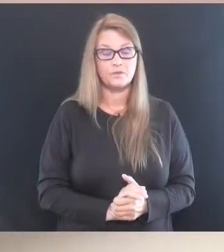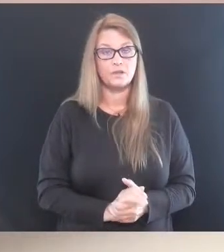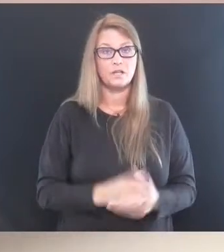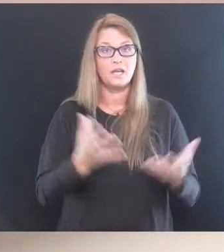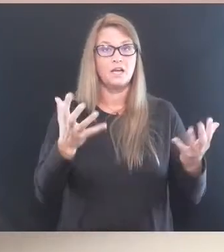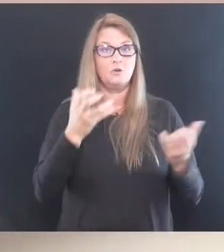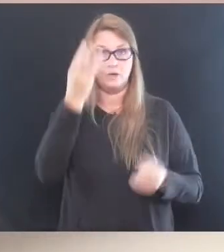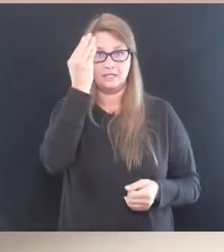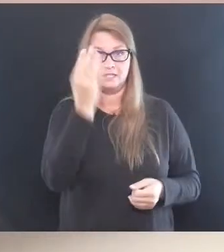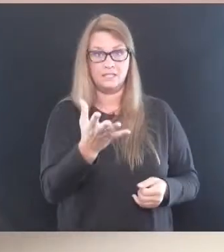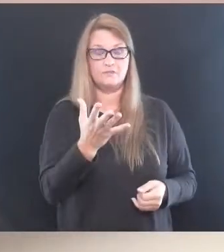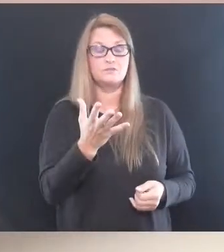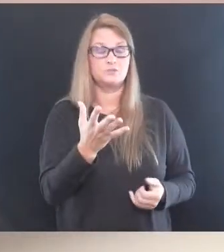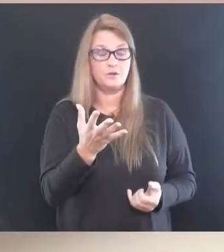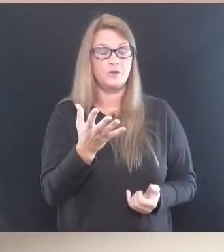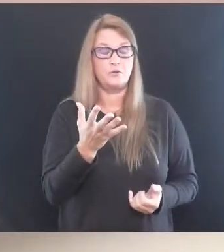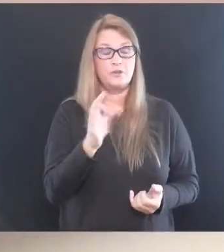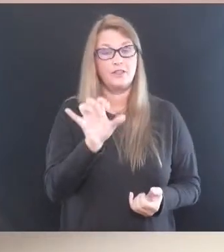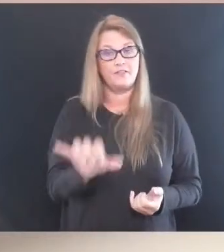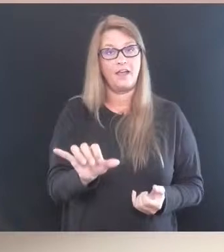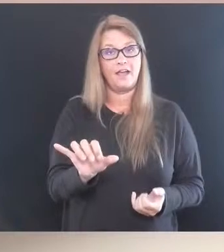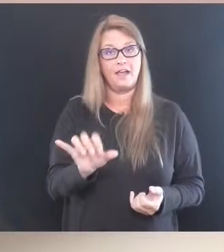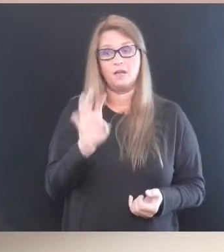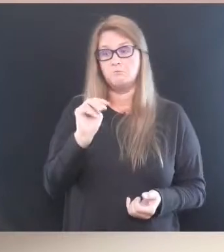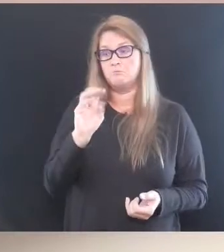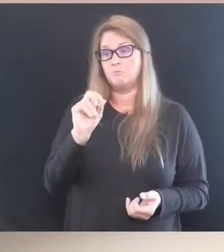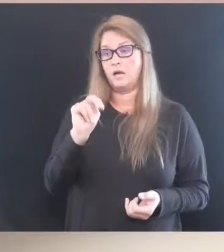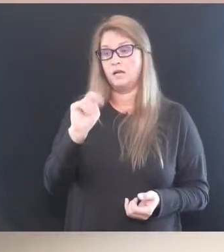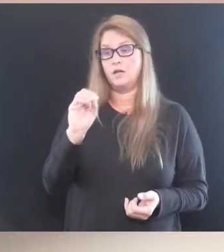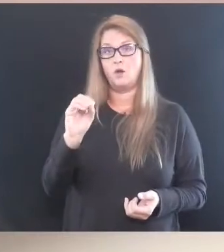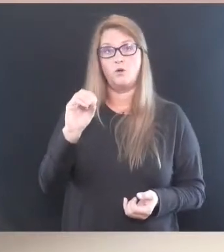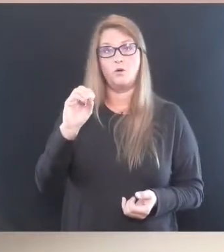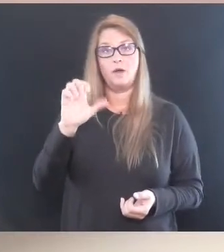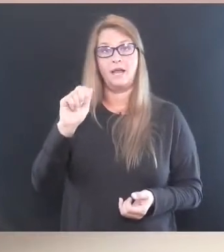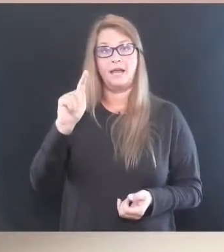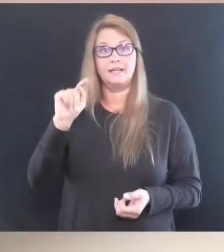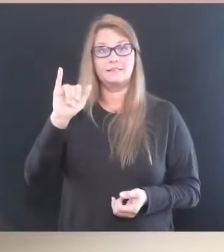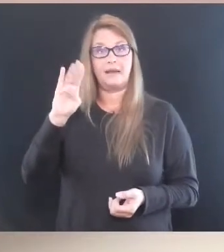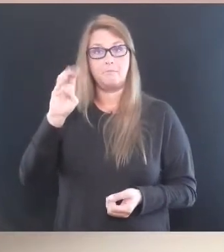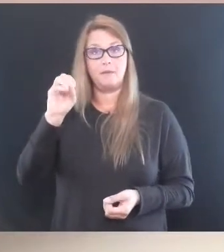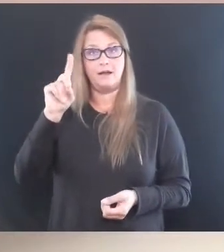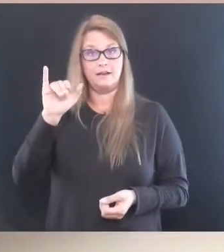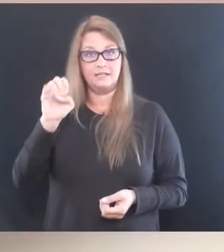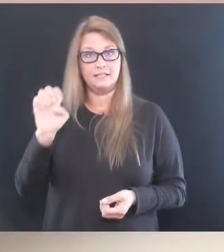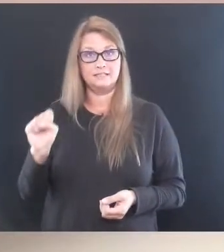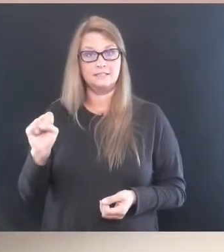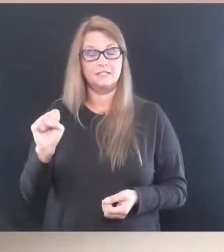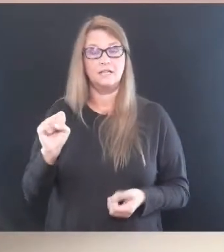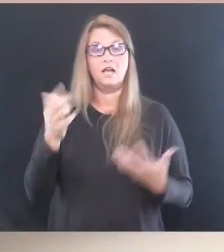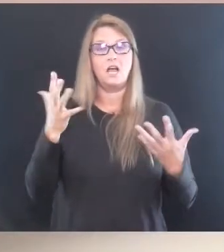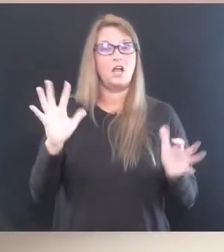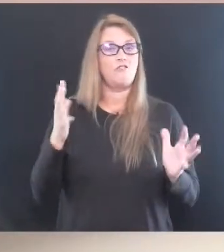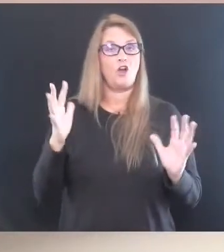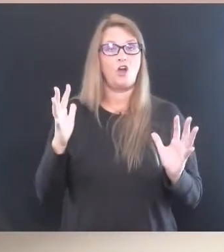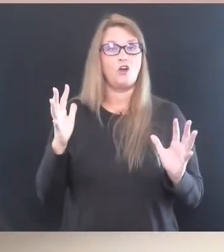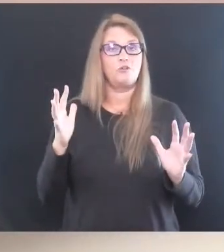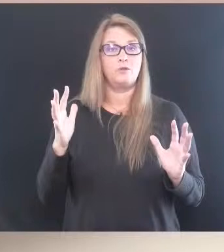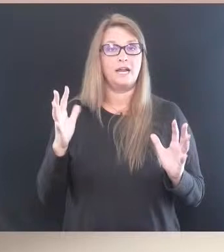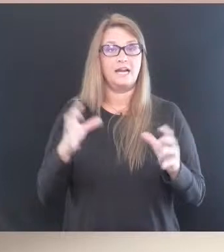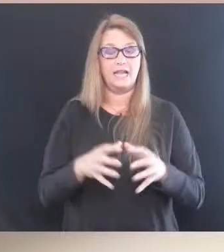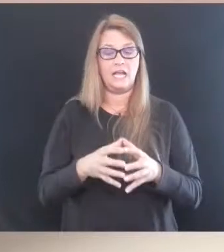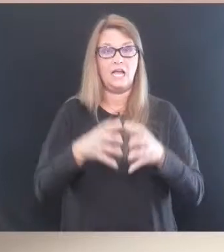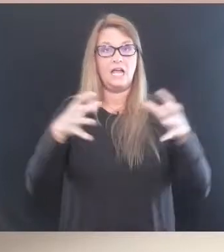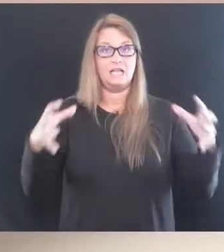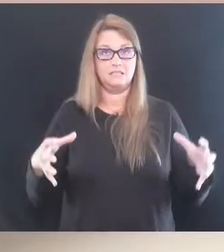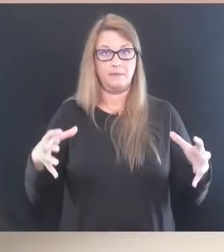governor's talked about a number of times is the monocronal antibodies. We, at his direction, have expanded